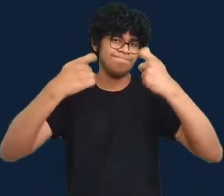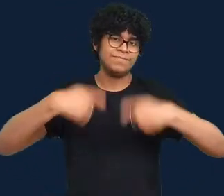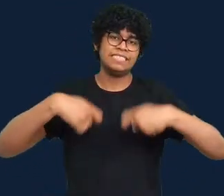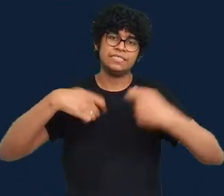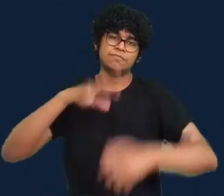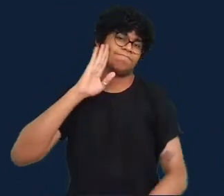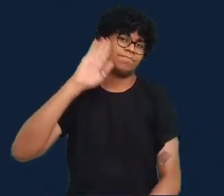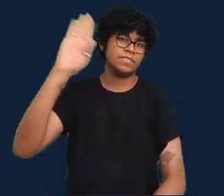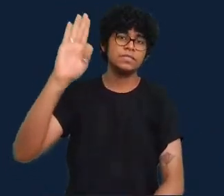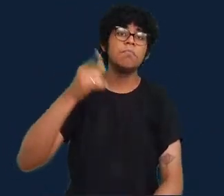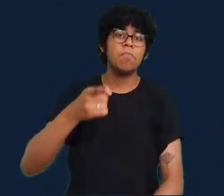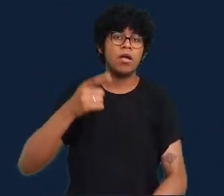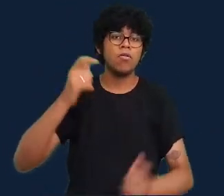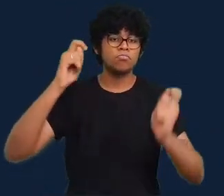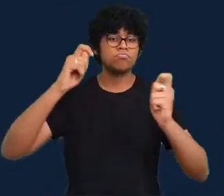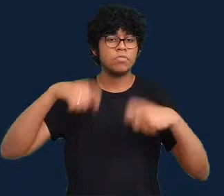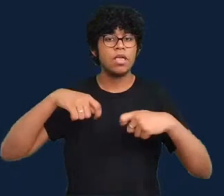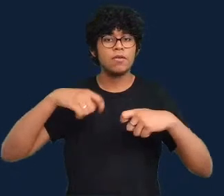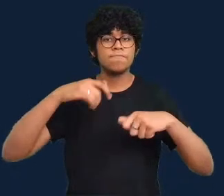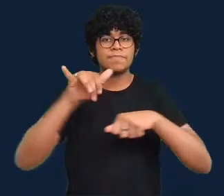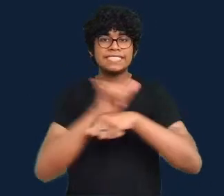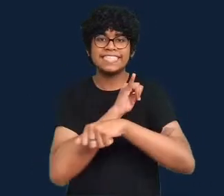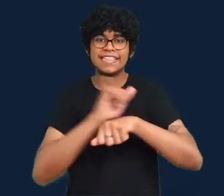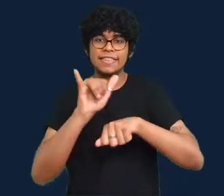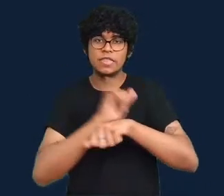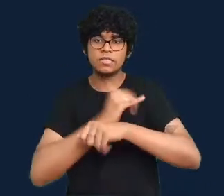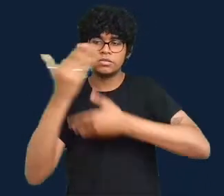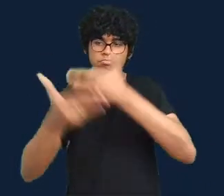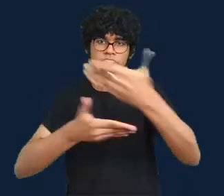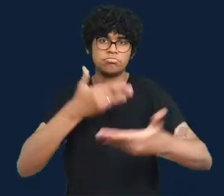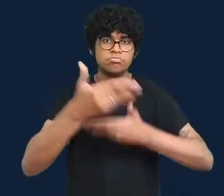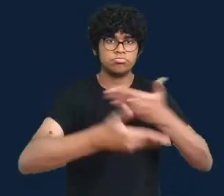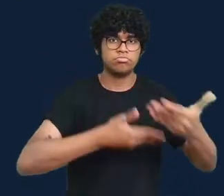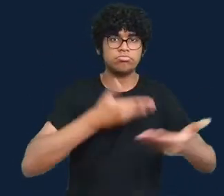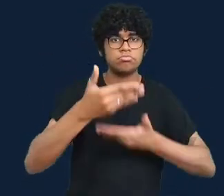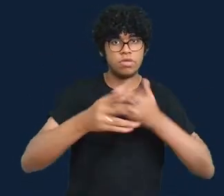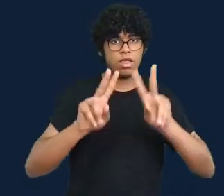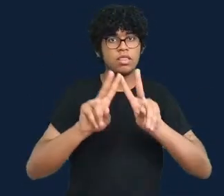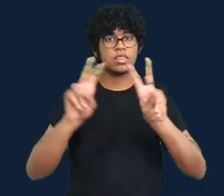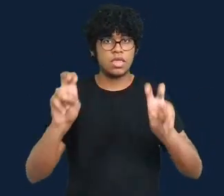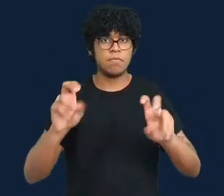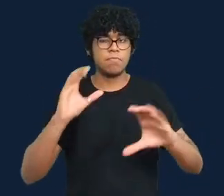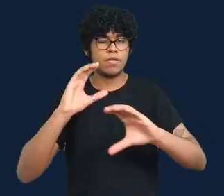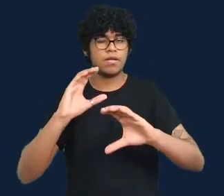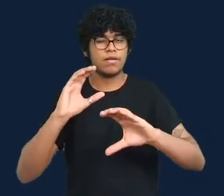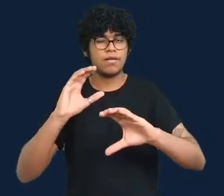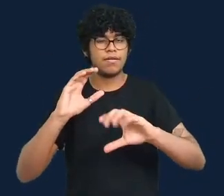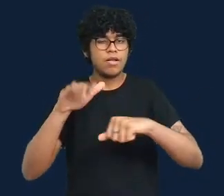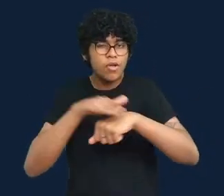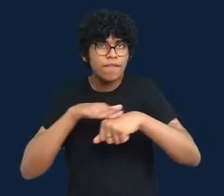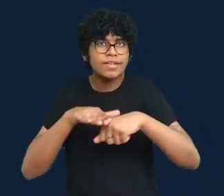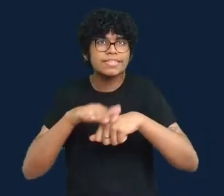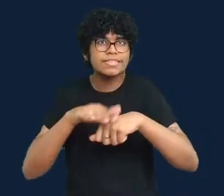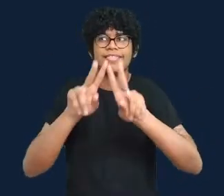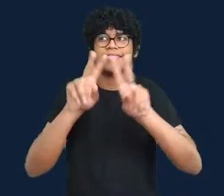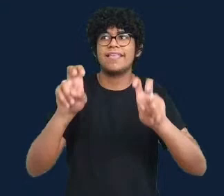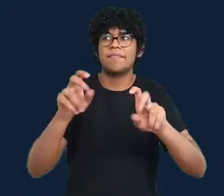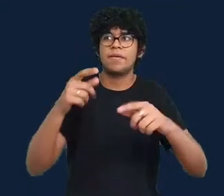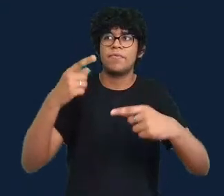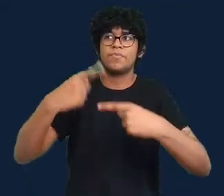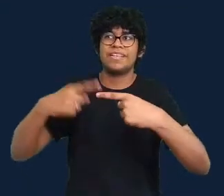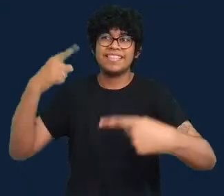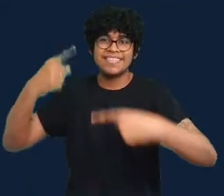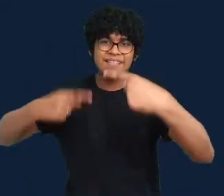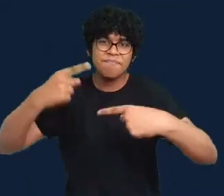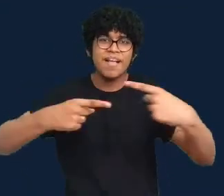things, because otherwise these issues might die down. But good data viz has the power to for us to